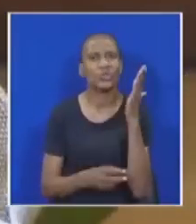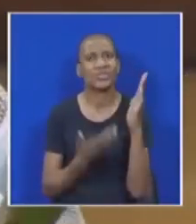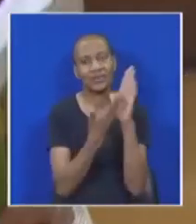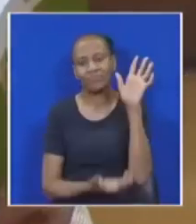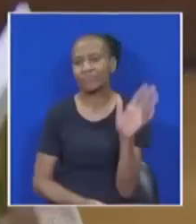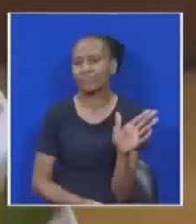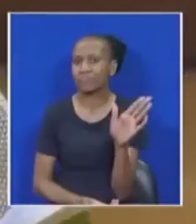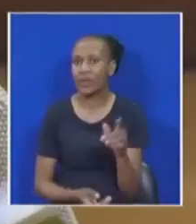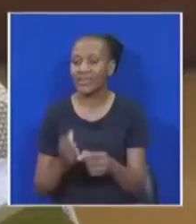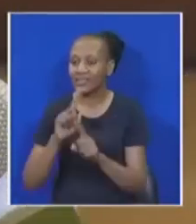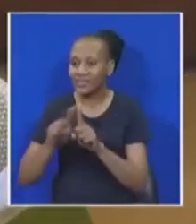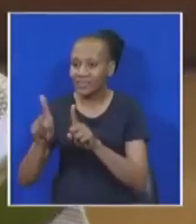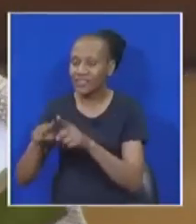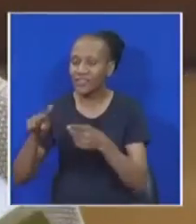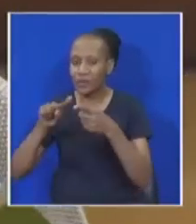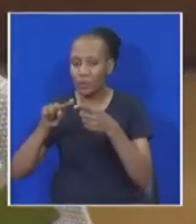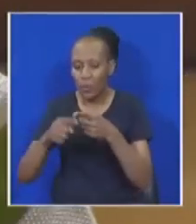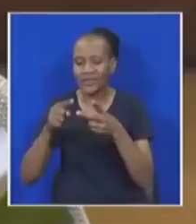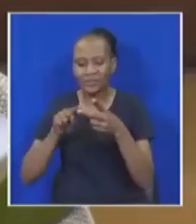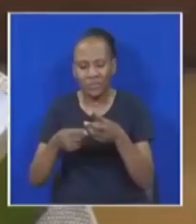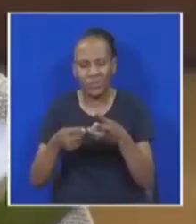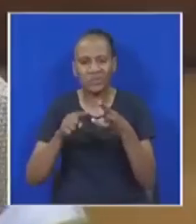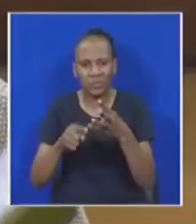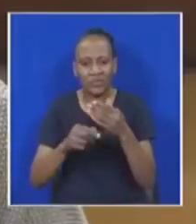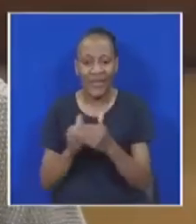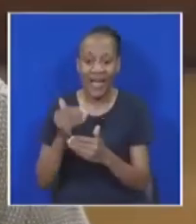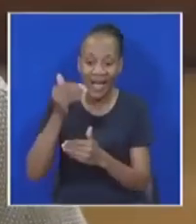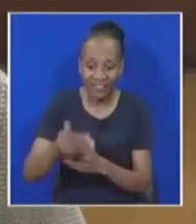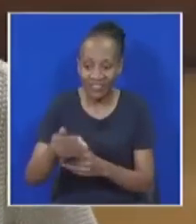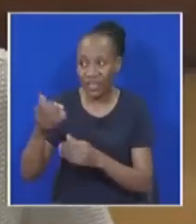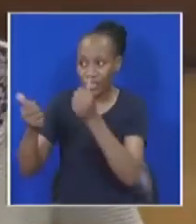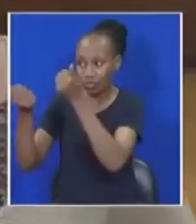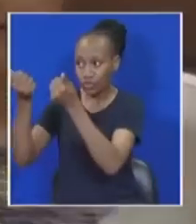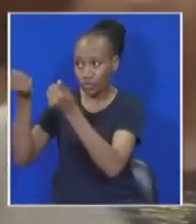all points of order following your ruling be ruled out of order.